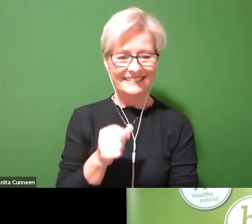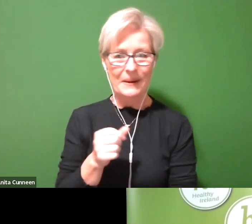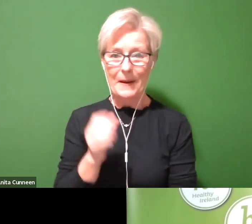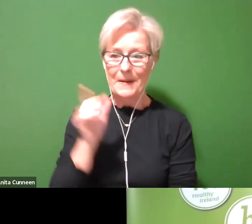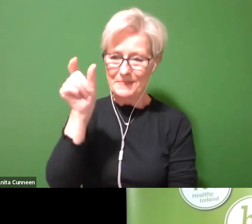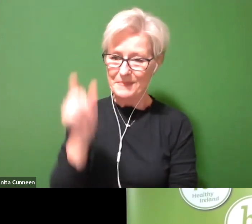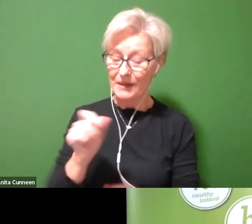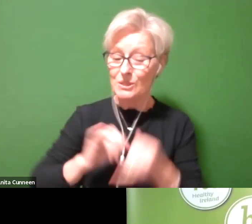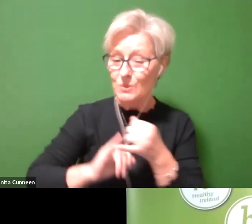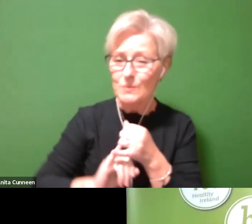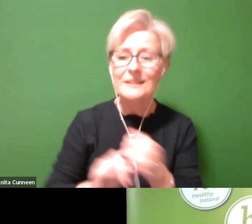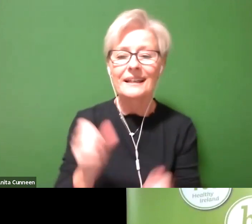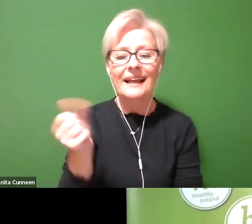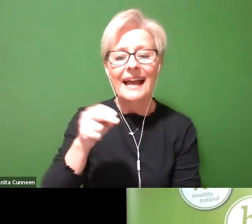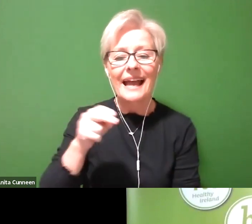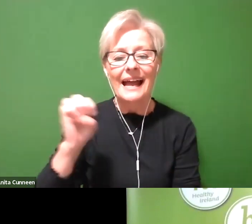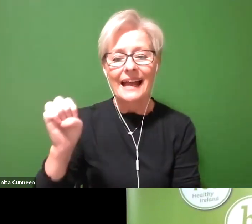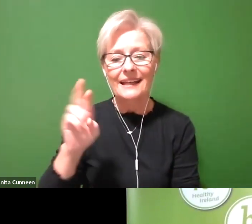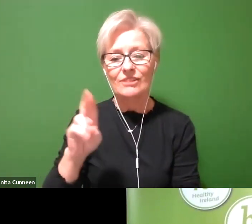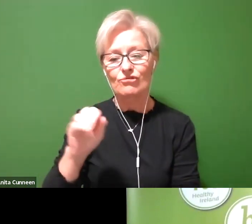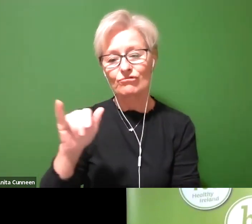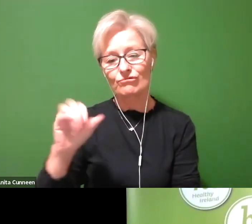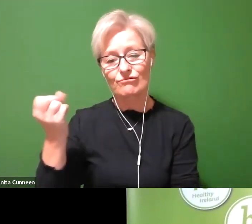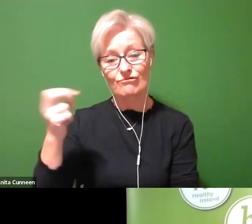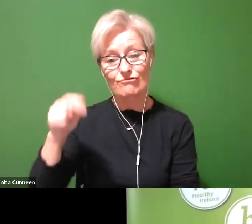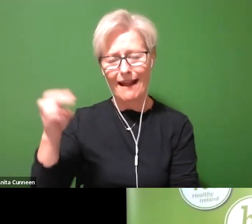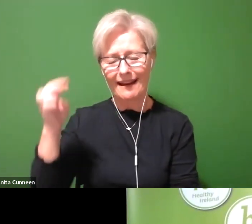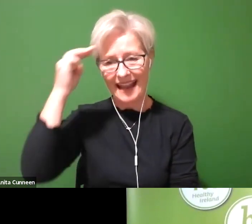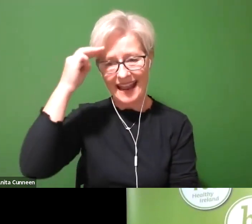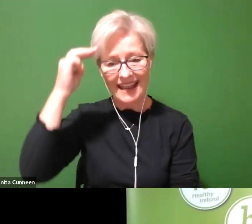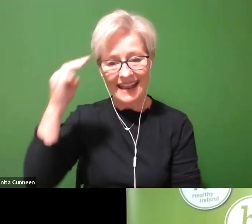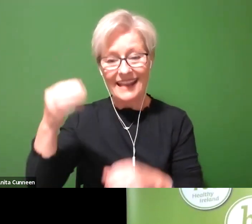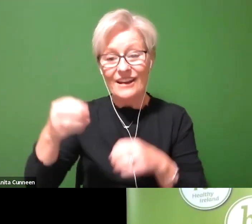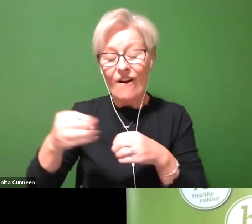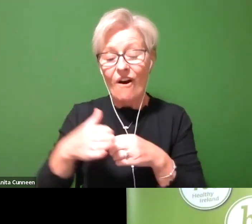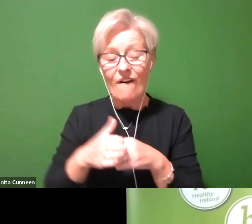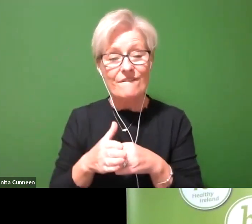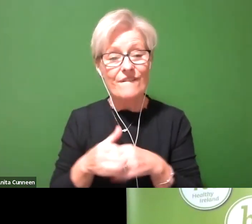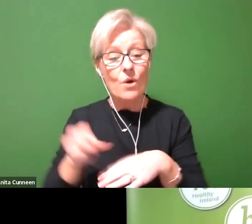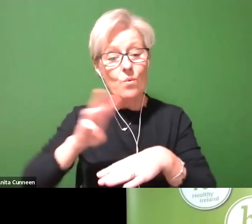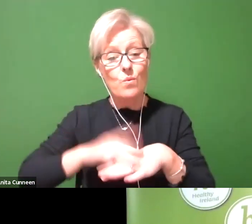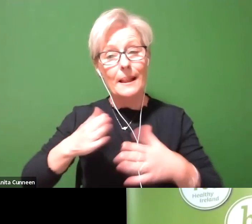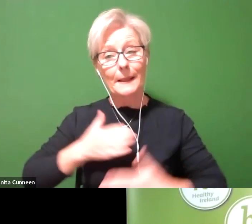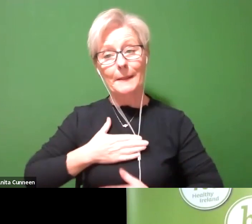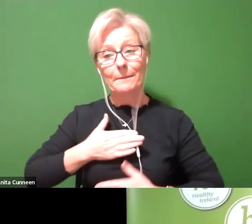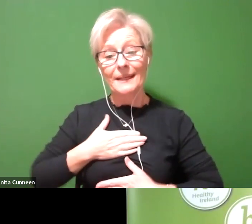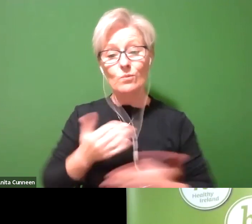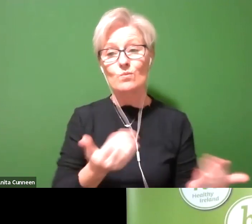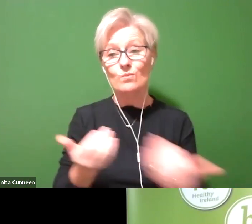Ryan, who's Head of Service for Health and Wellbeing. And Anne is going to open up our webinar tonight. Welcome,